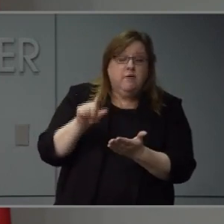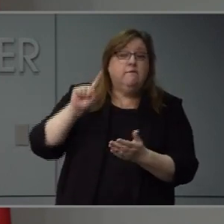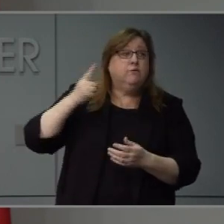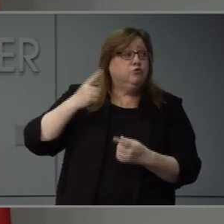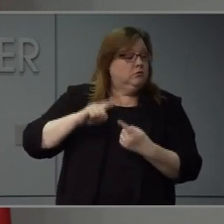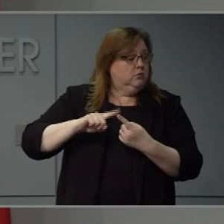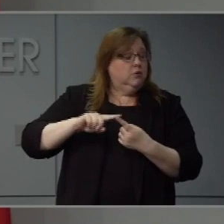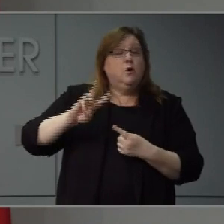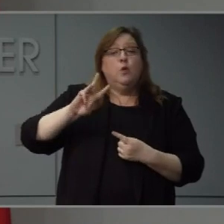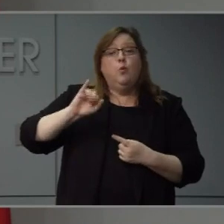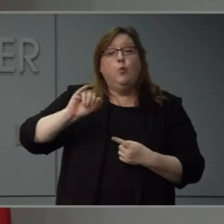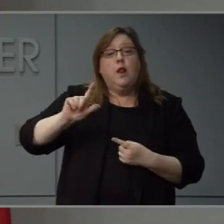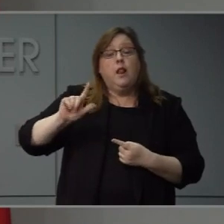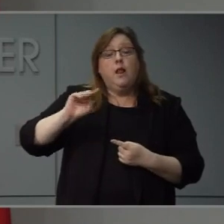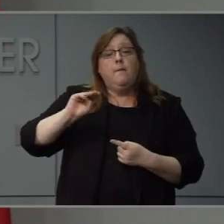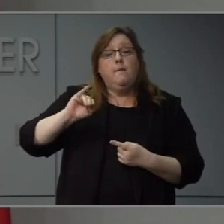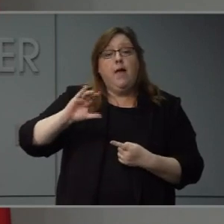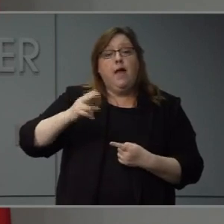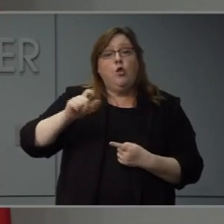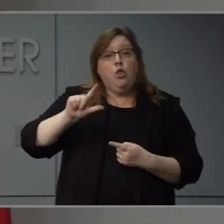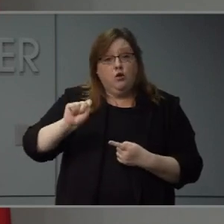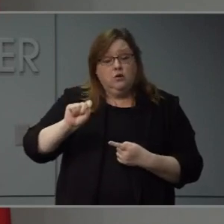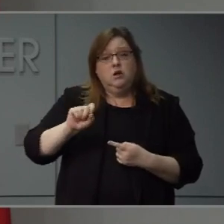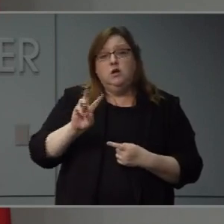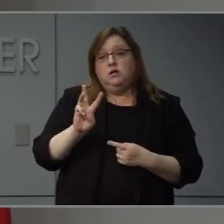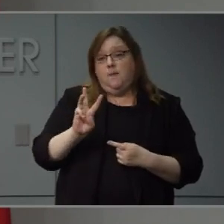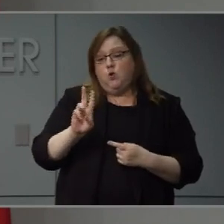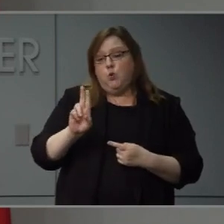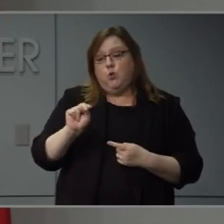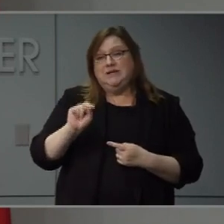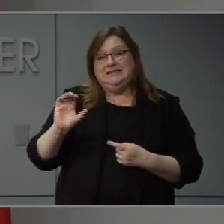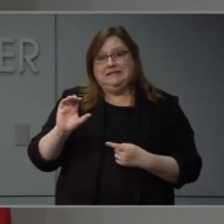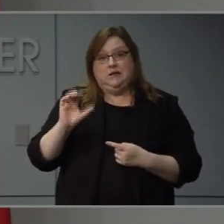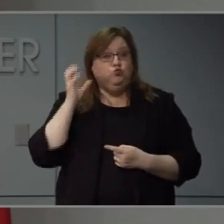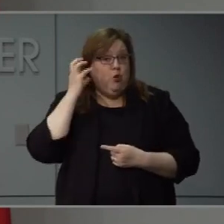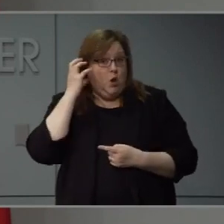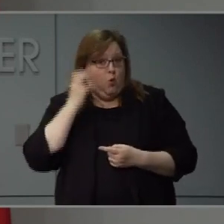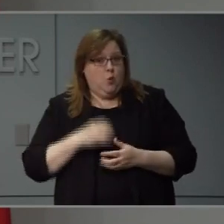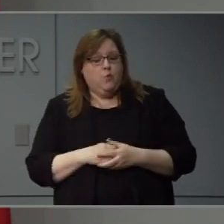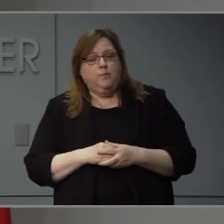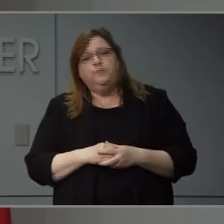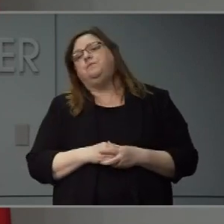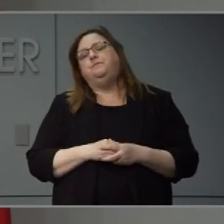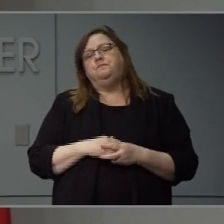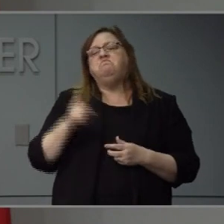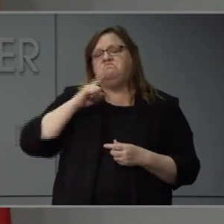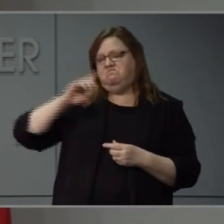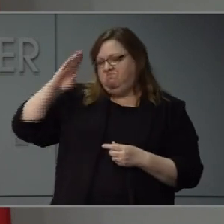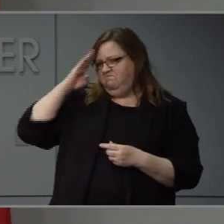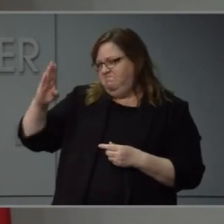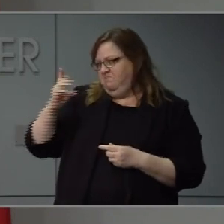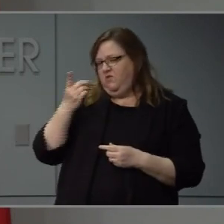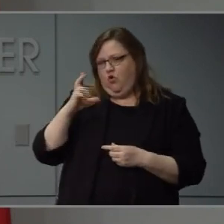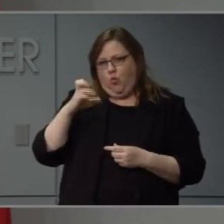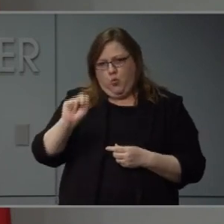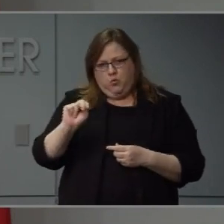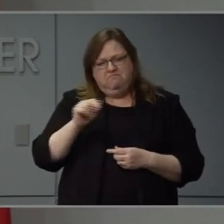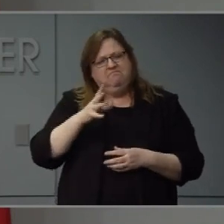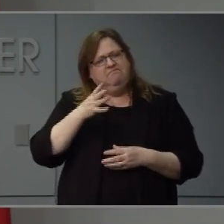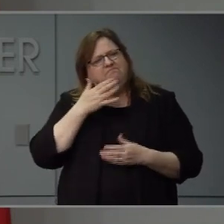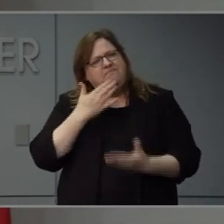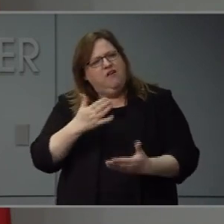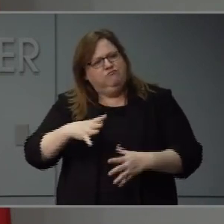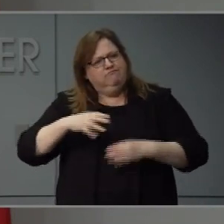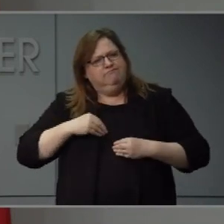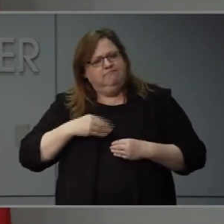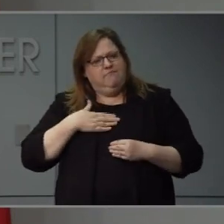with WUNC Radio. Hi, Dr. Cohen. Will Michaels at WUNC. Thanks for taking my question. I just